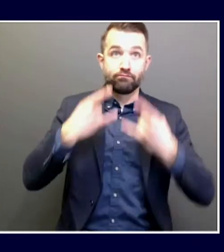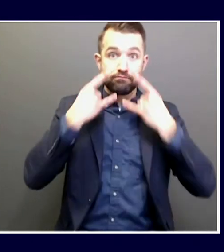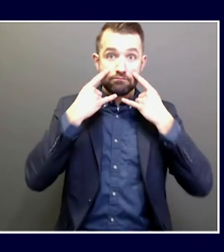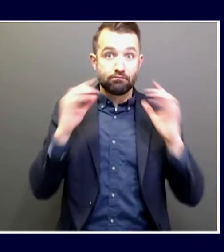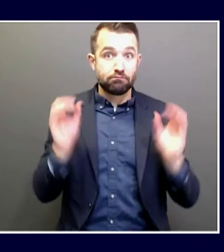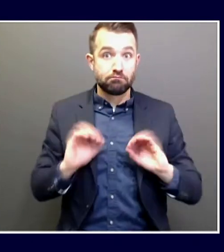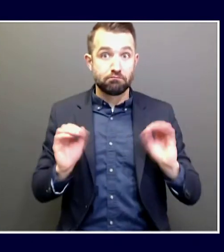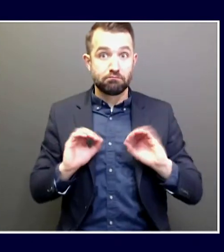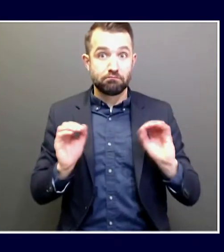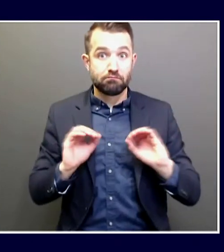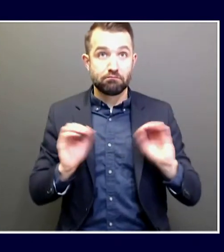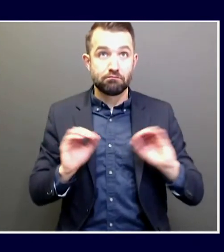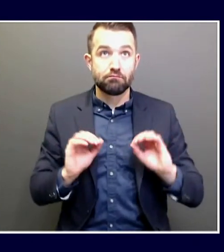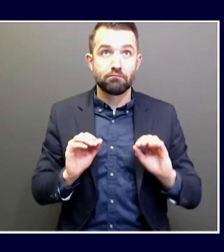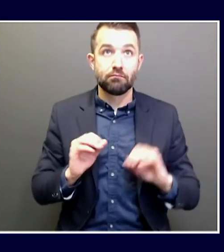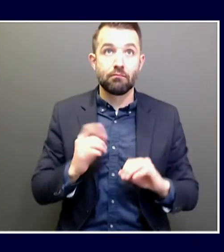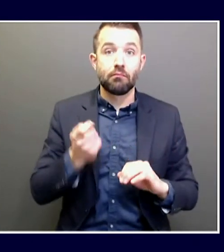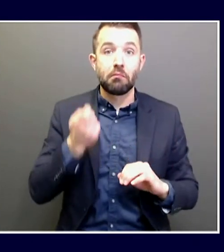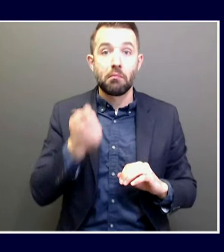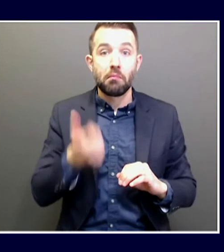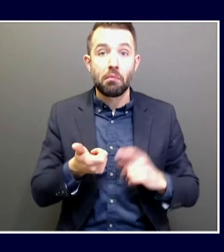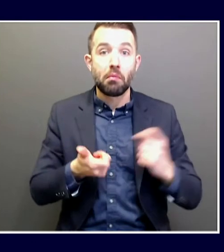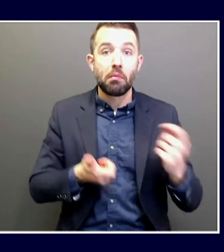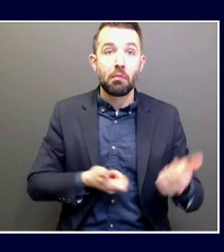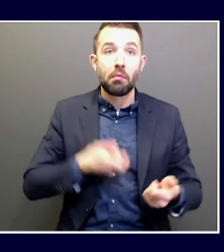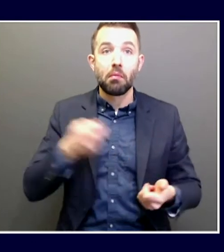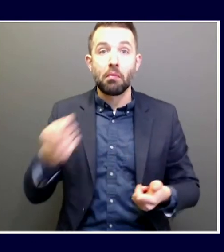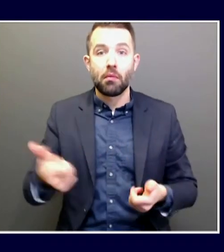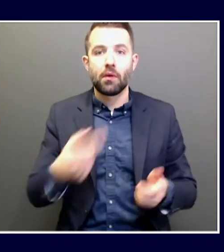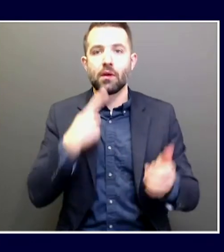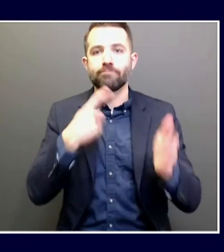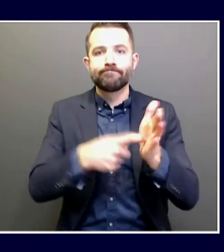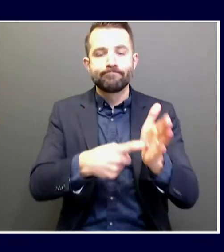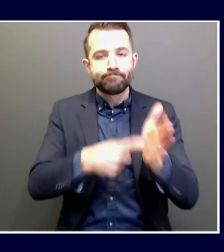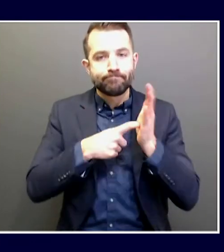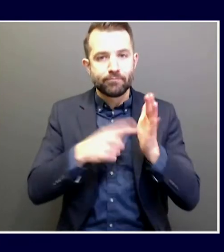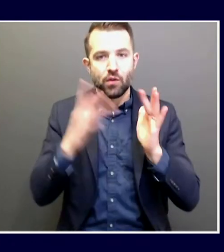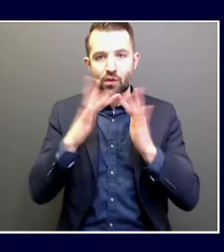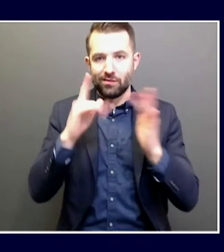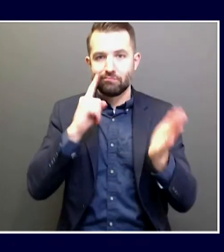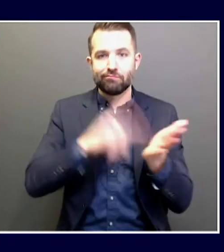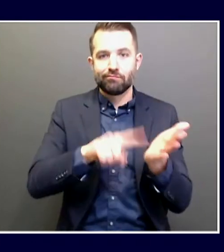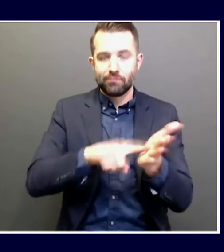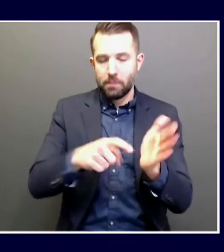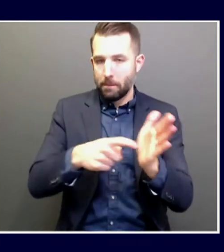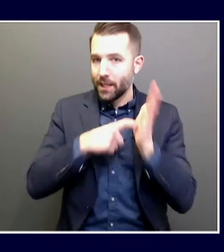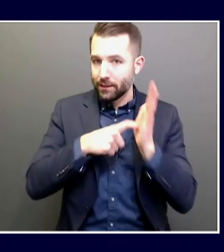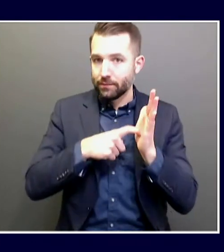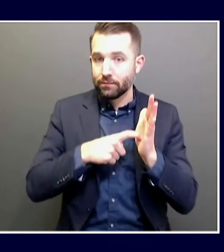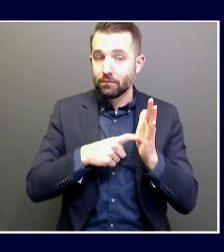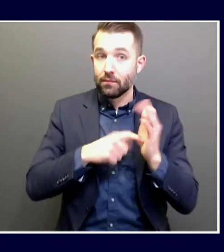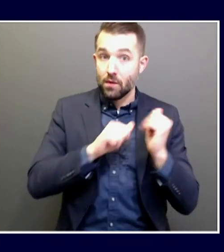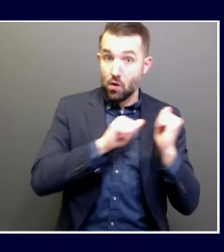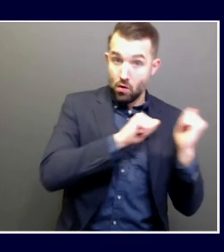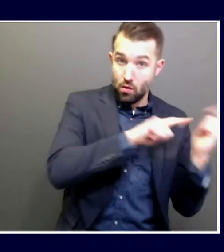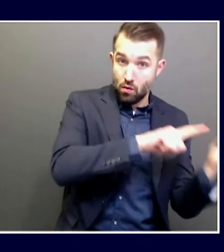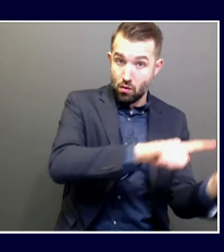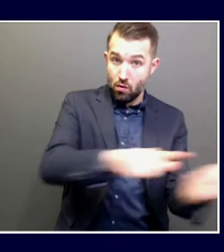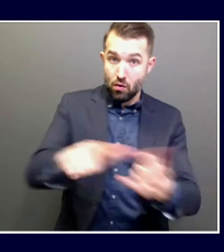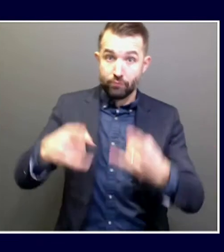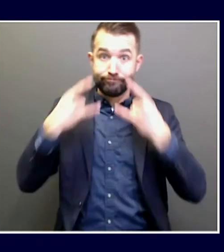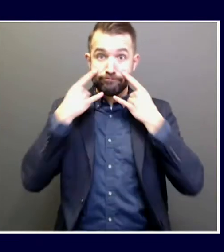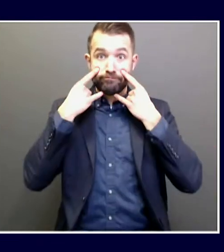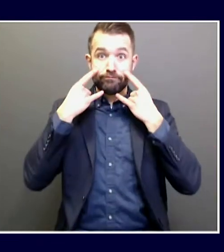school safely. Masks help accomplish that. That's why when masking is worn